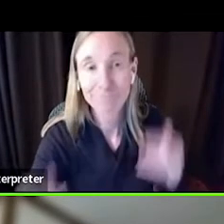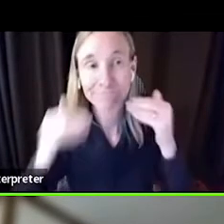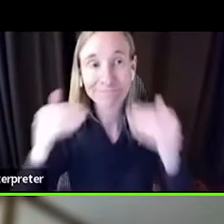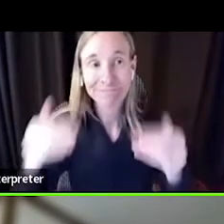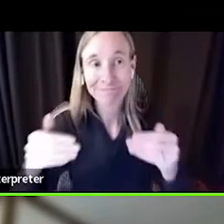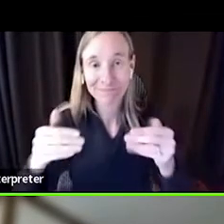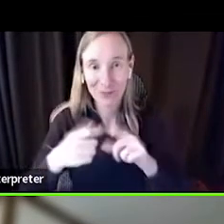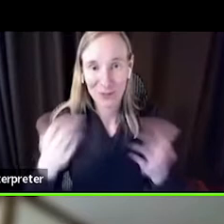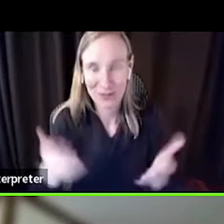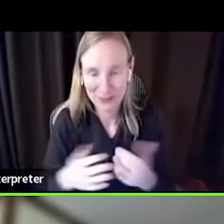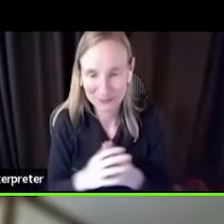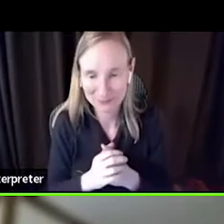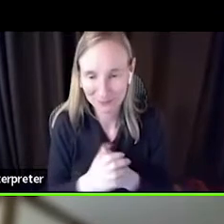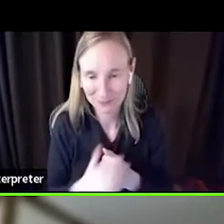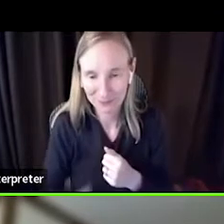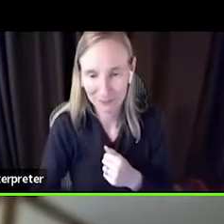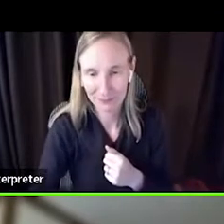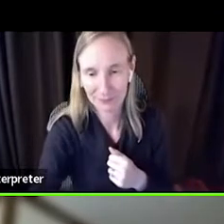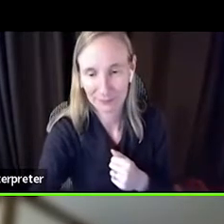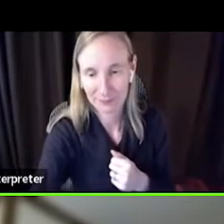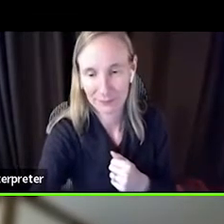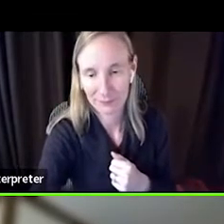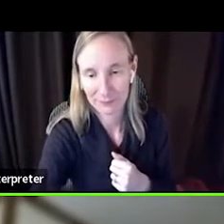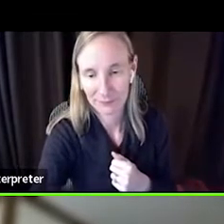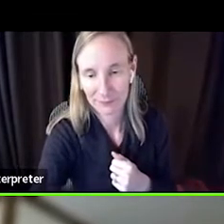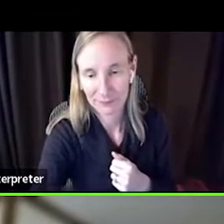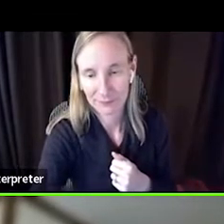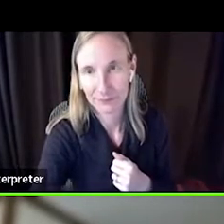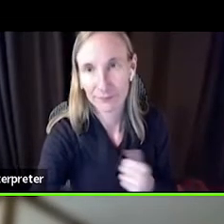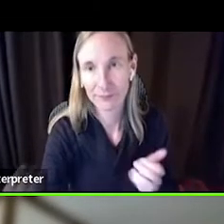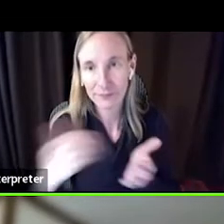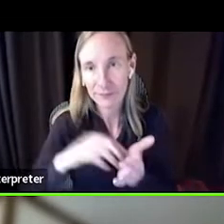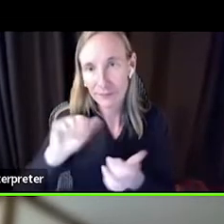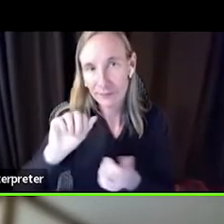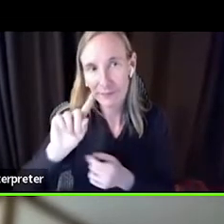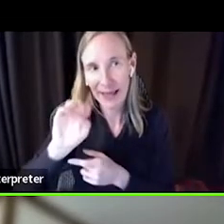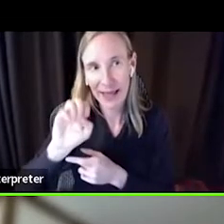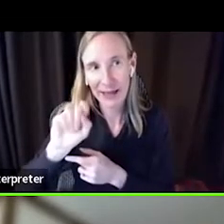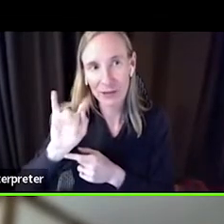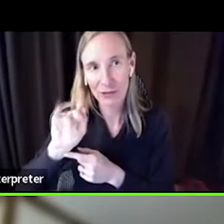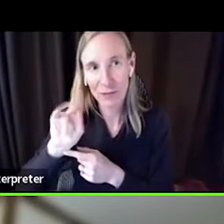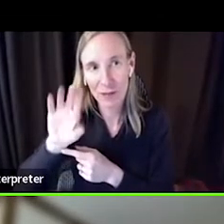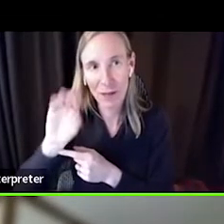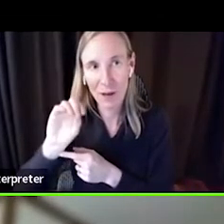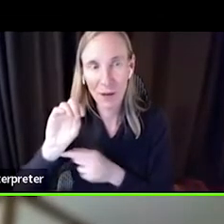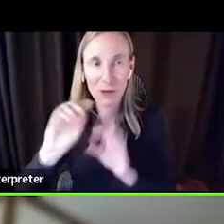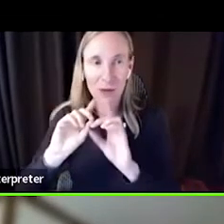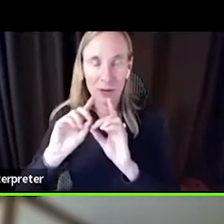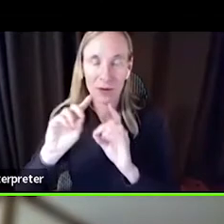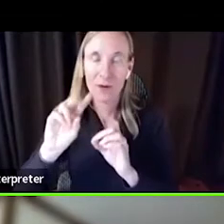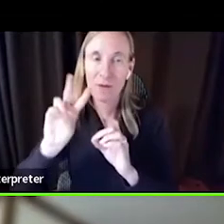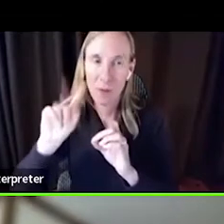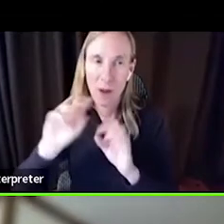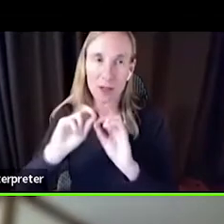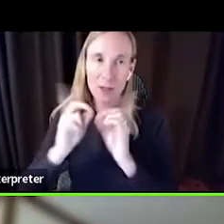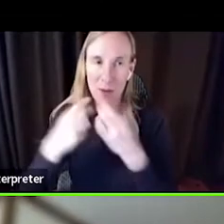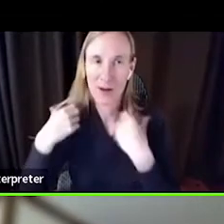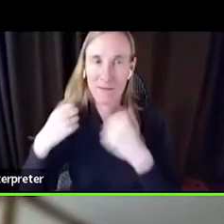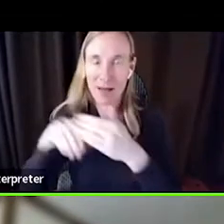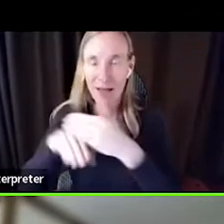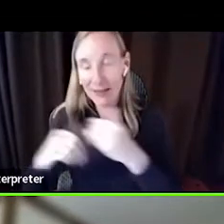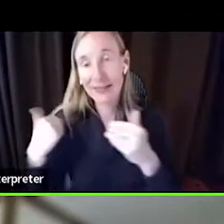Thank you. Once again, Addie Strumelo, Department of Vermont Health Access. And as you know, I'm here with my colleagues